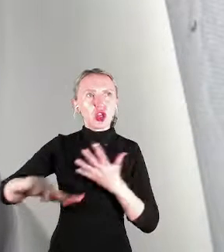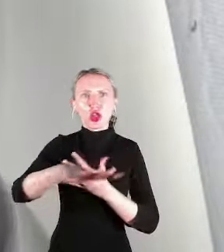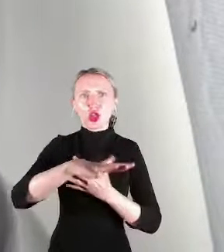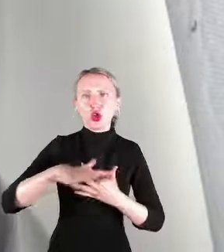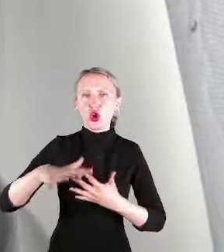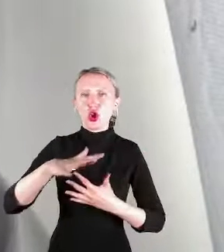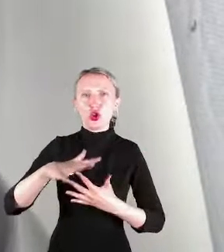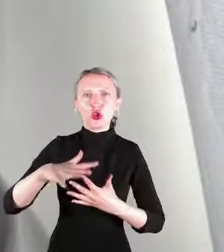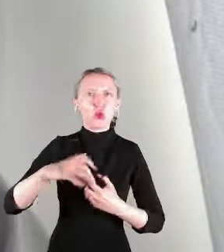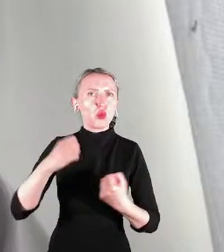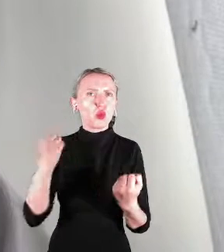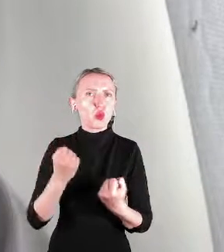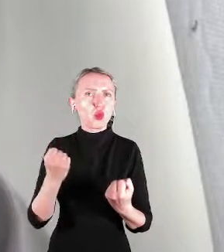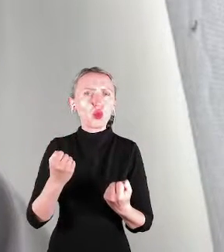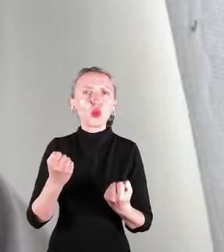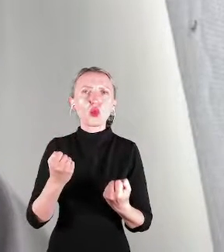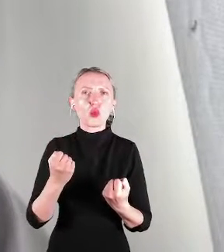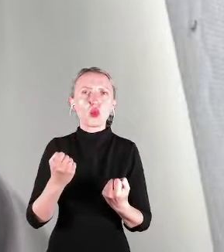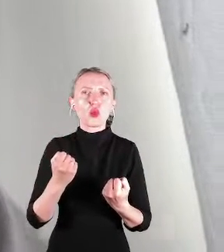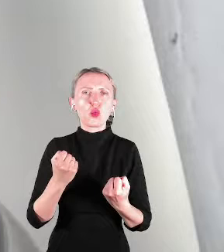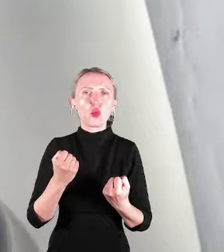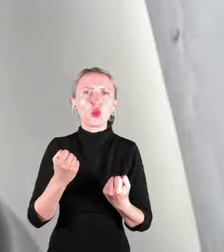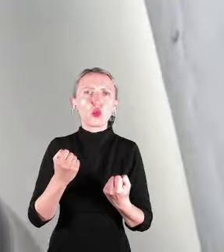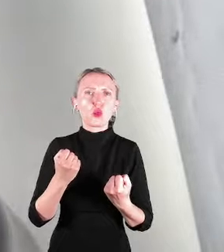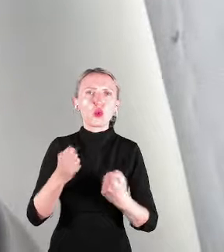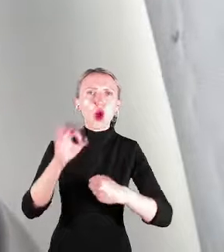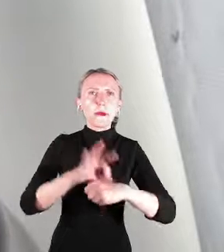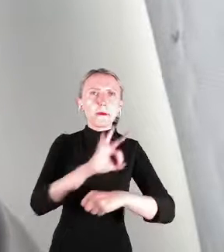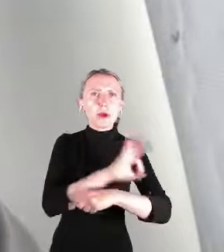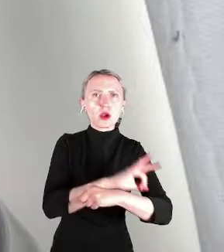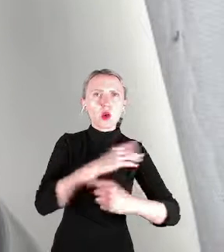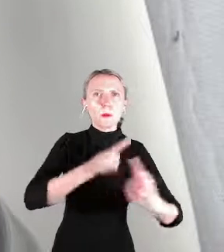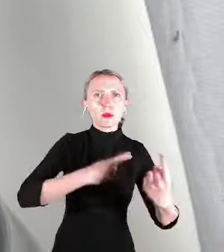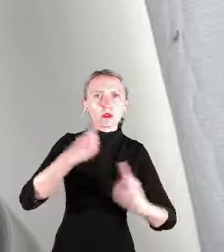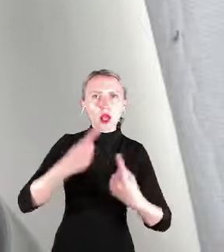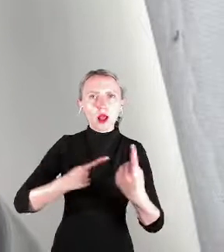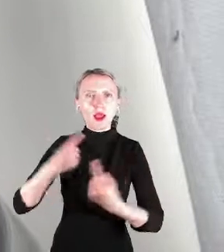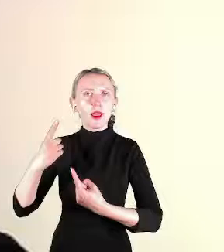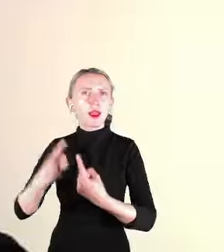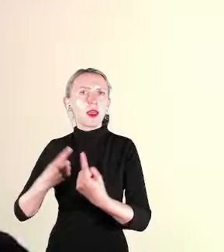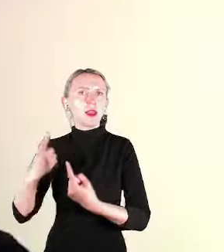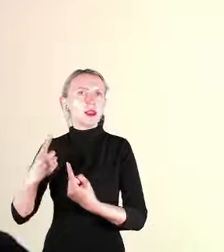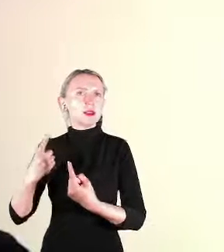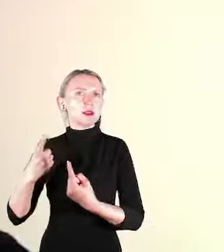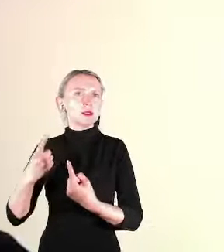industrial projects, data halls, wind farms,